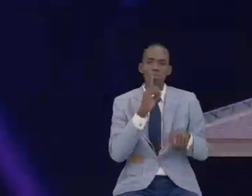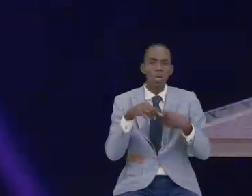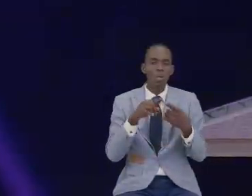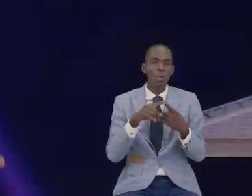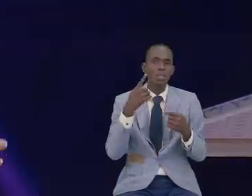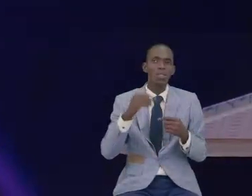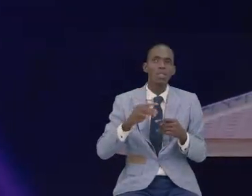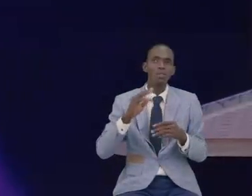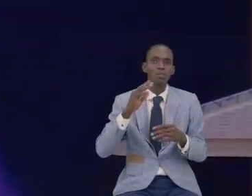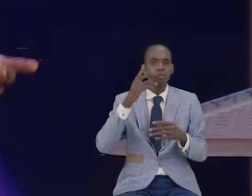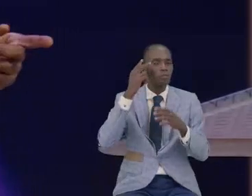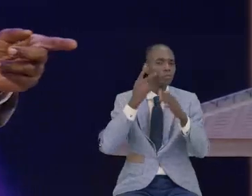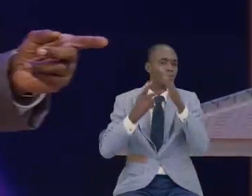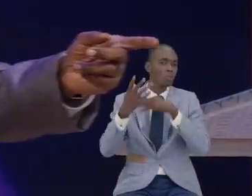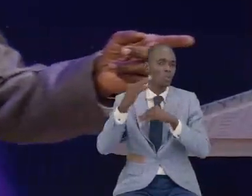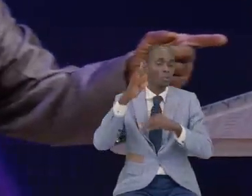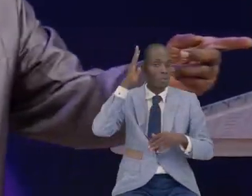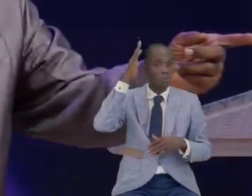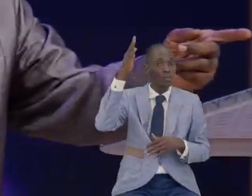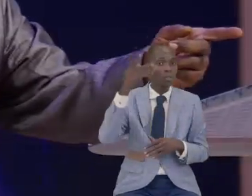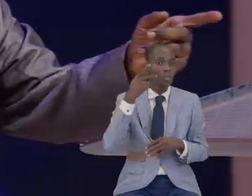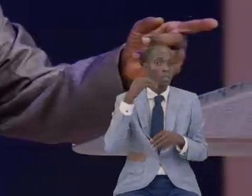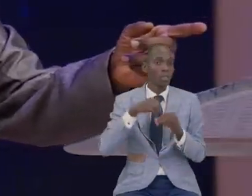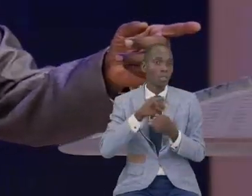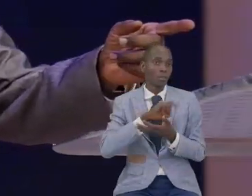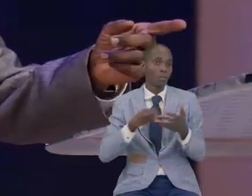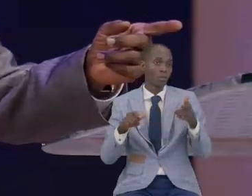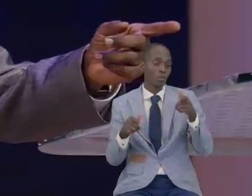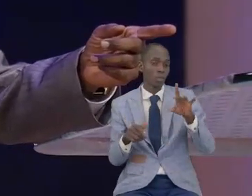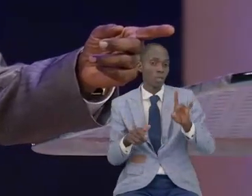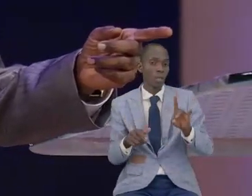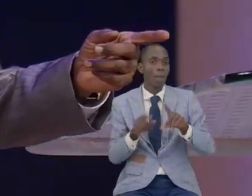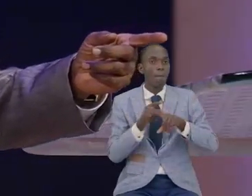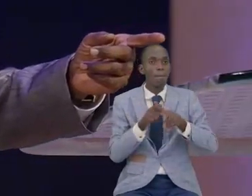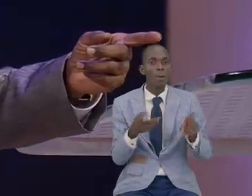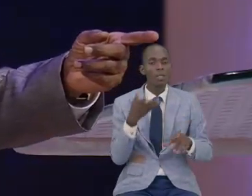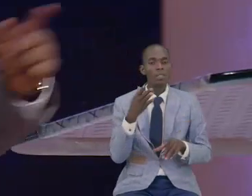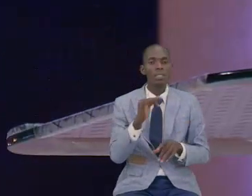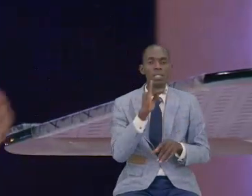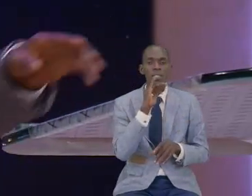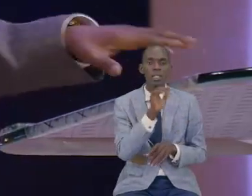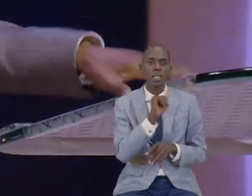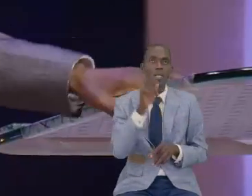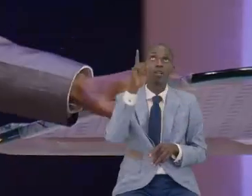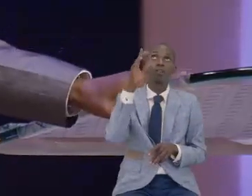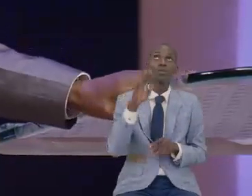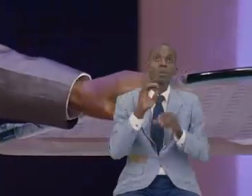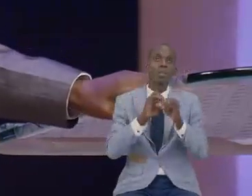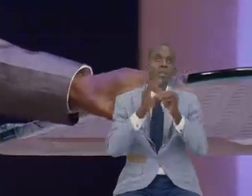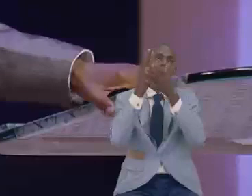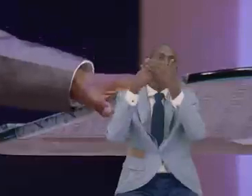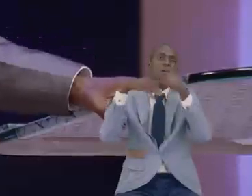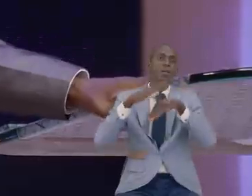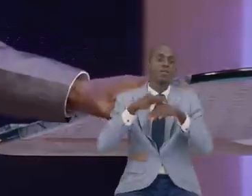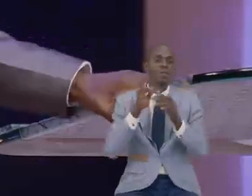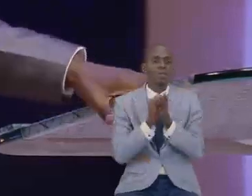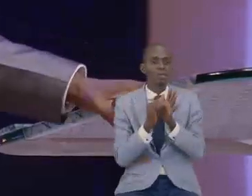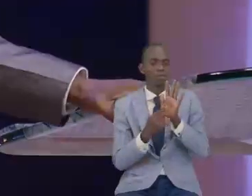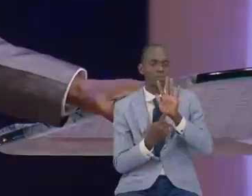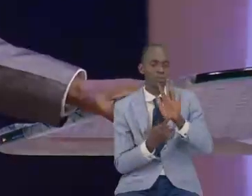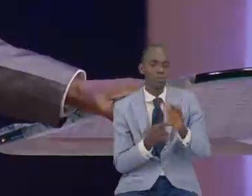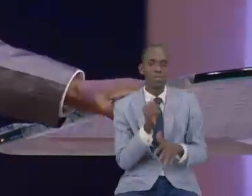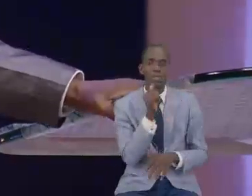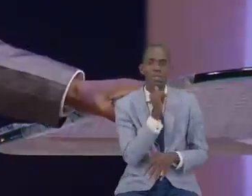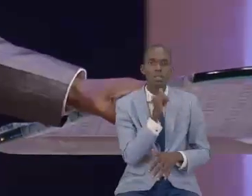verse 28. In verse 28, it says, but there is a God in heaven that revealeth secrets